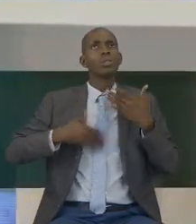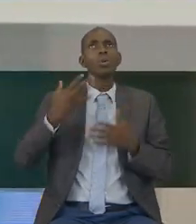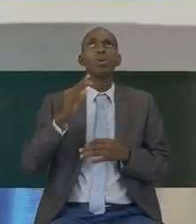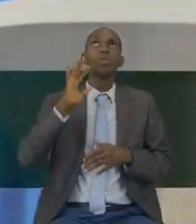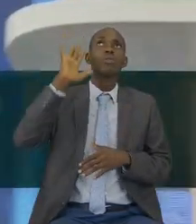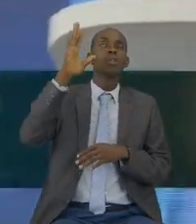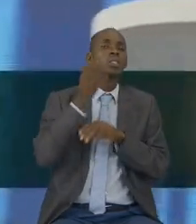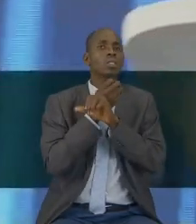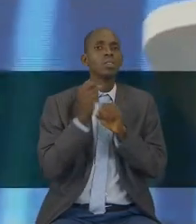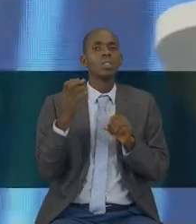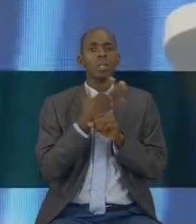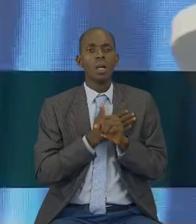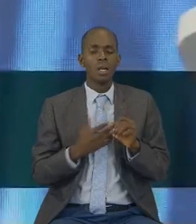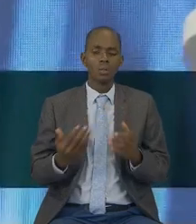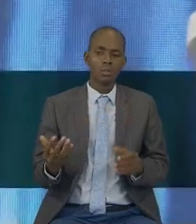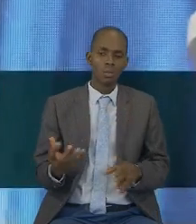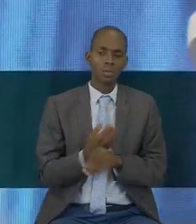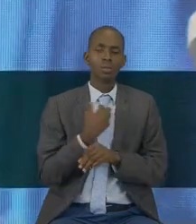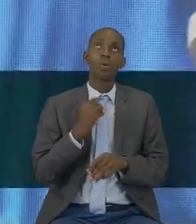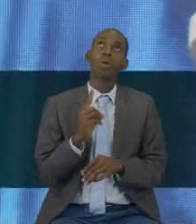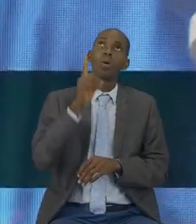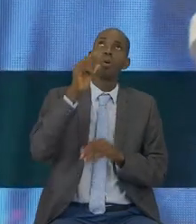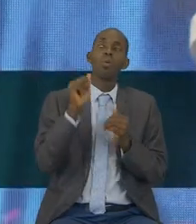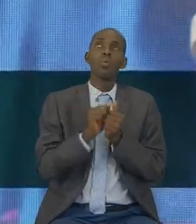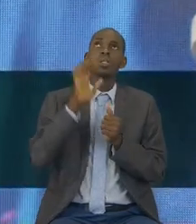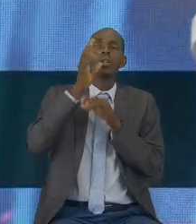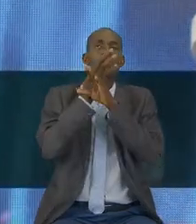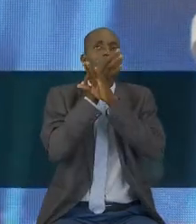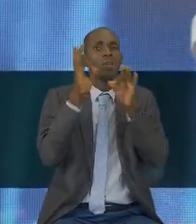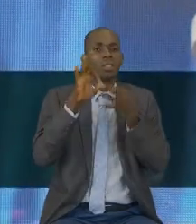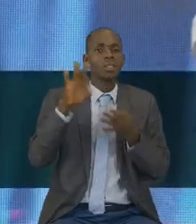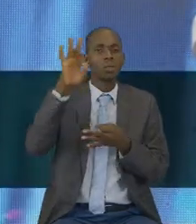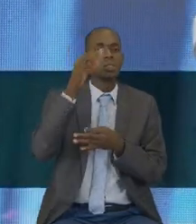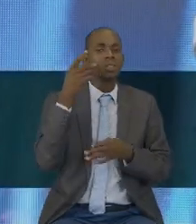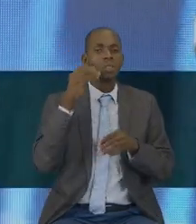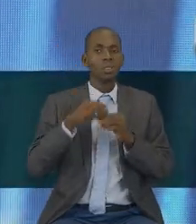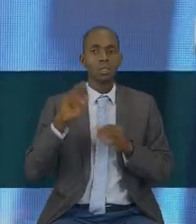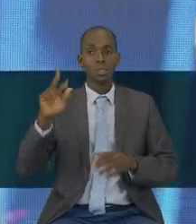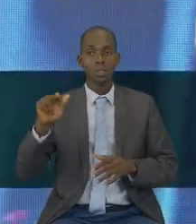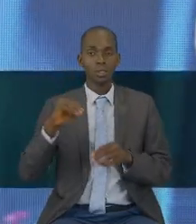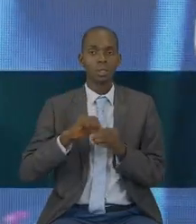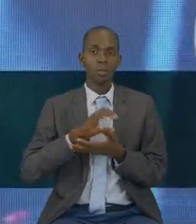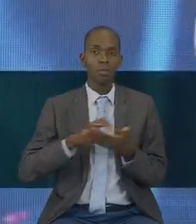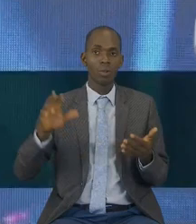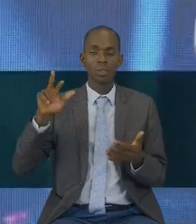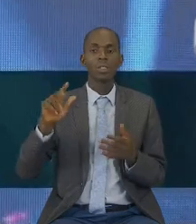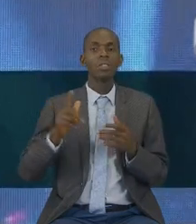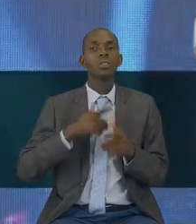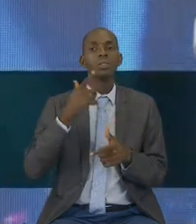and hope uphold me with thy free spirit. Look at verse 13.